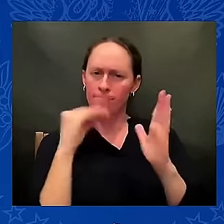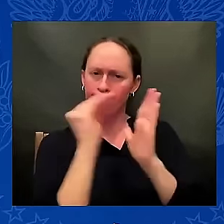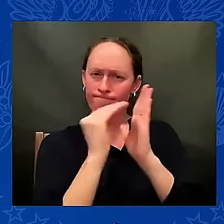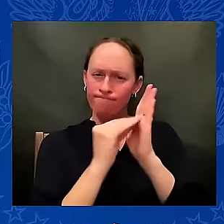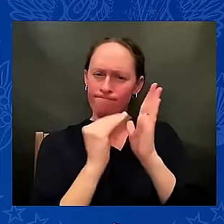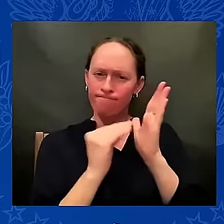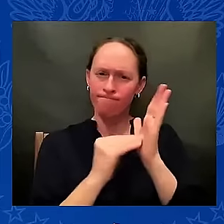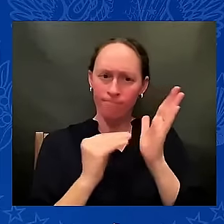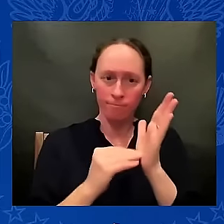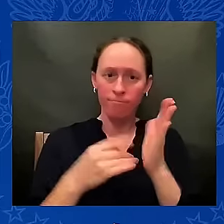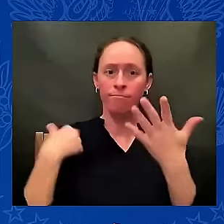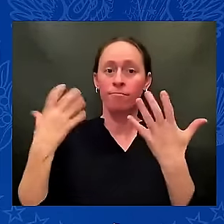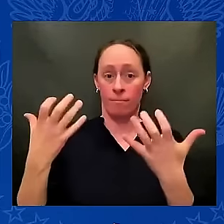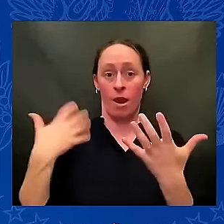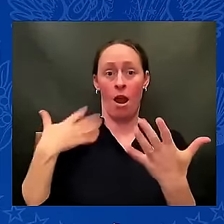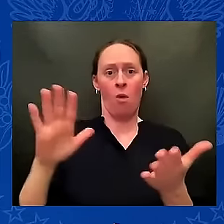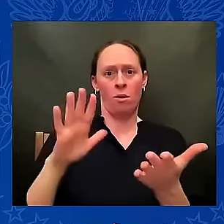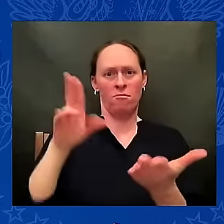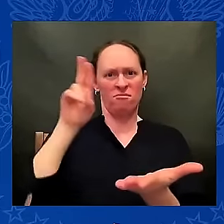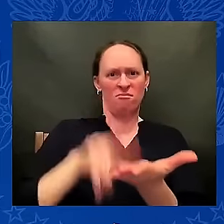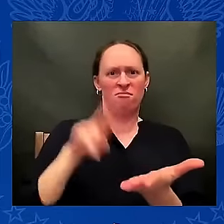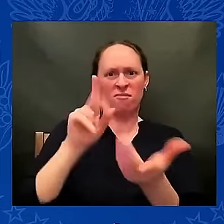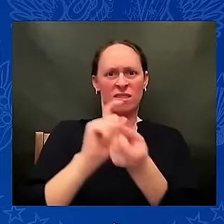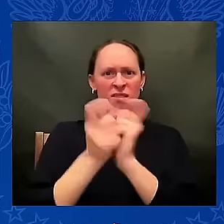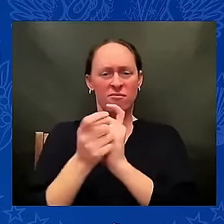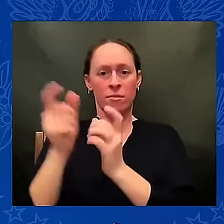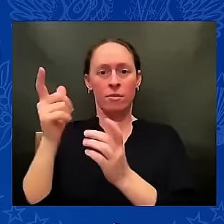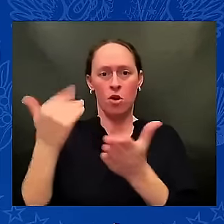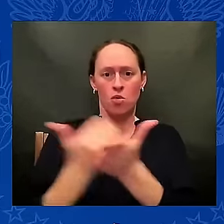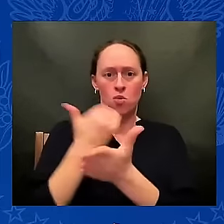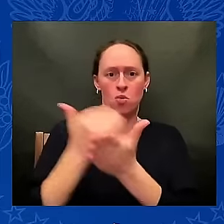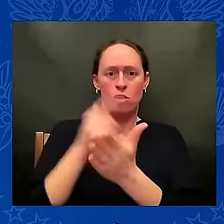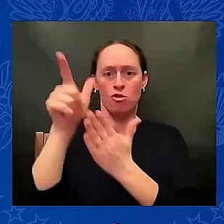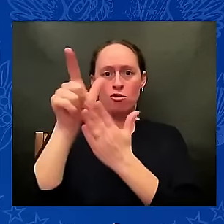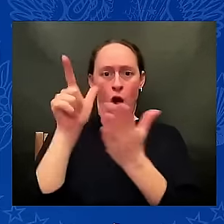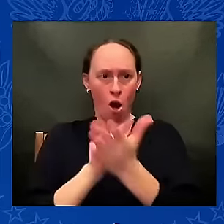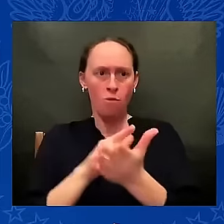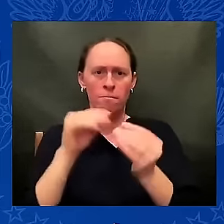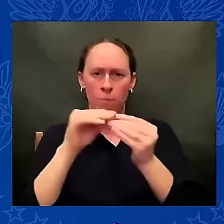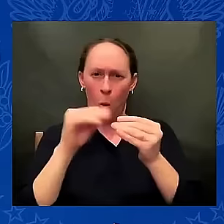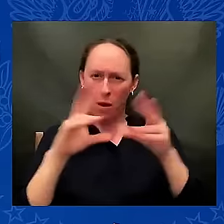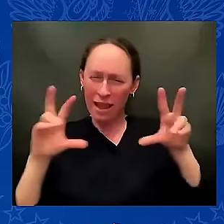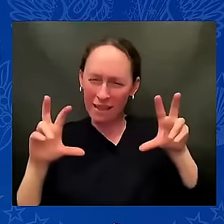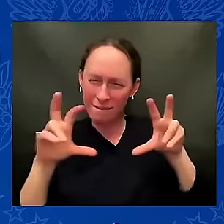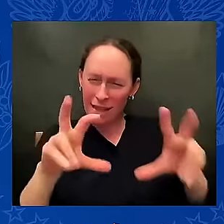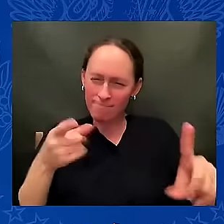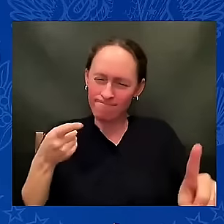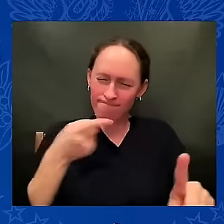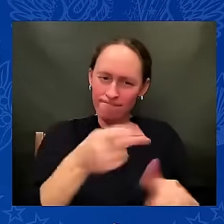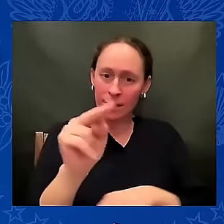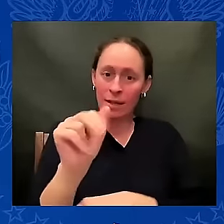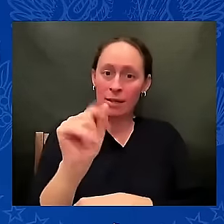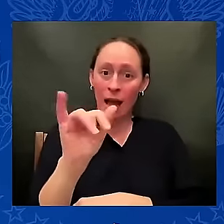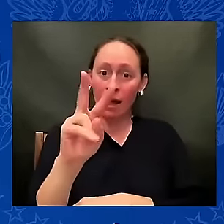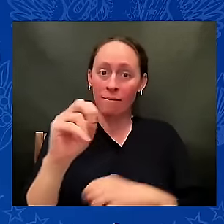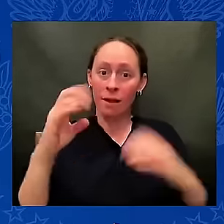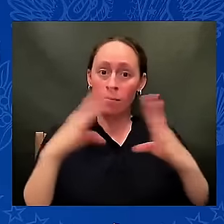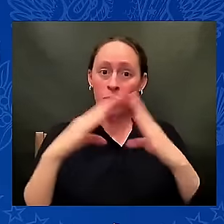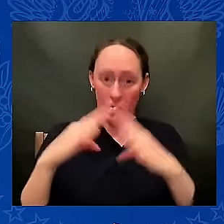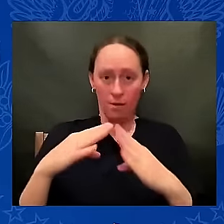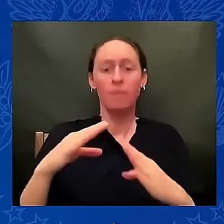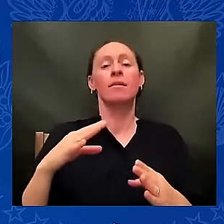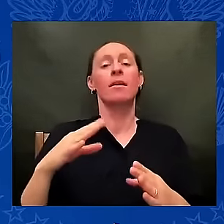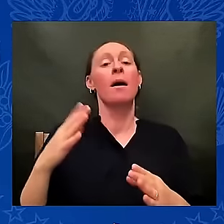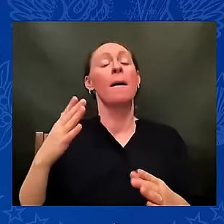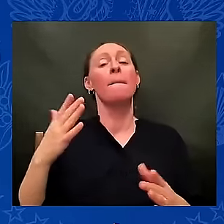ever, ever in American history. It's part of my Invest in America agenda, and it's helping all Americans,